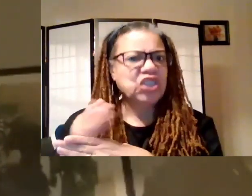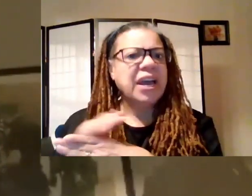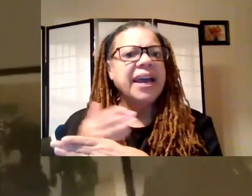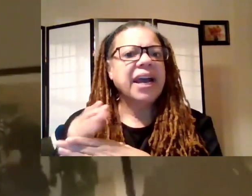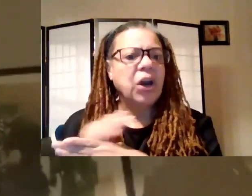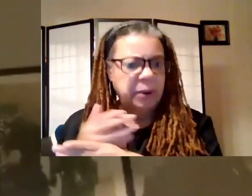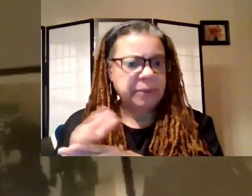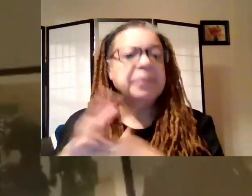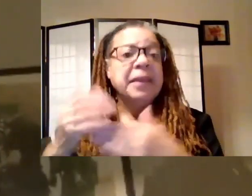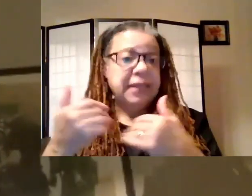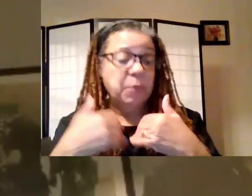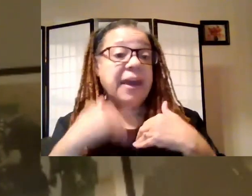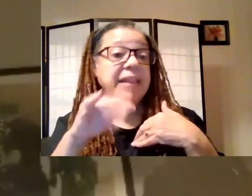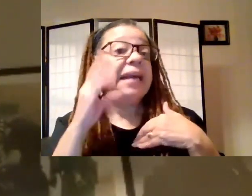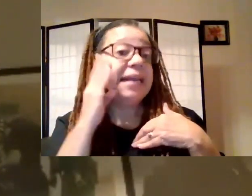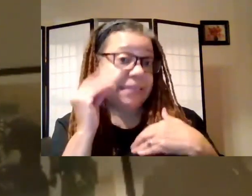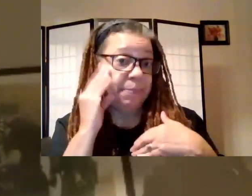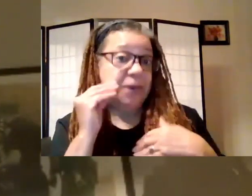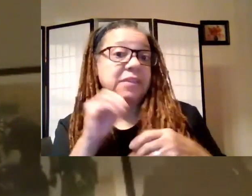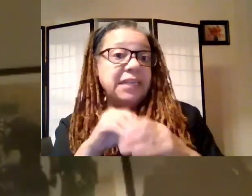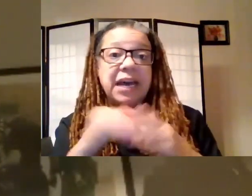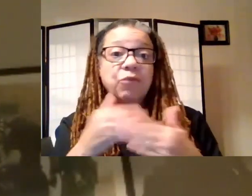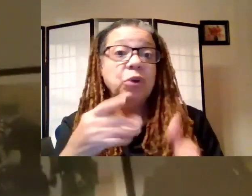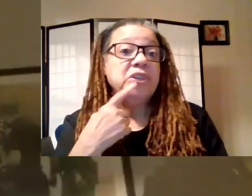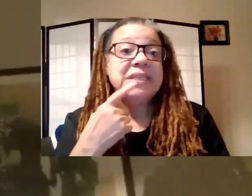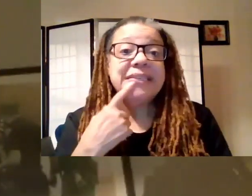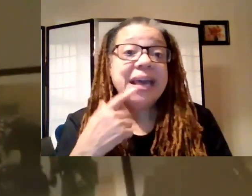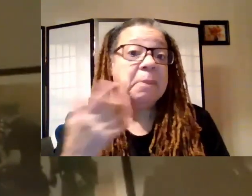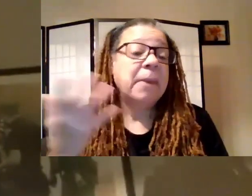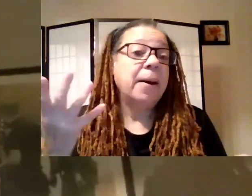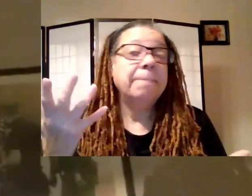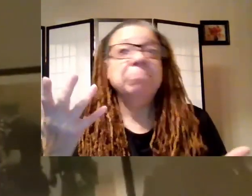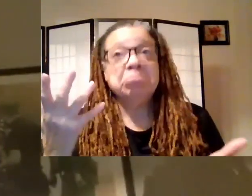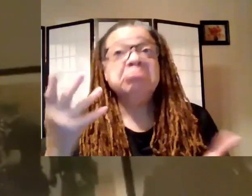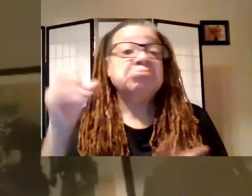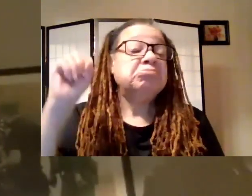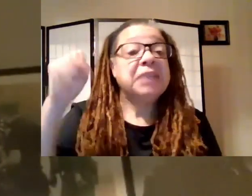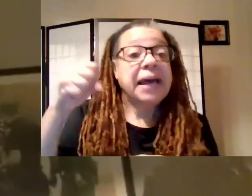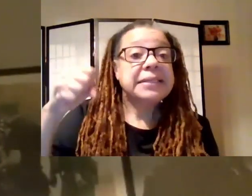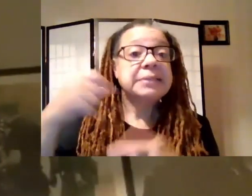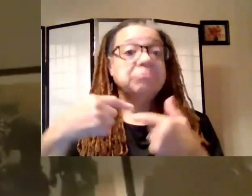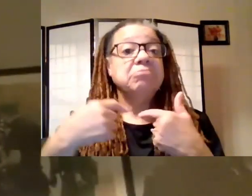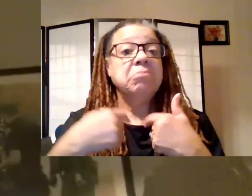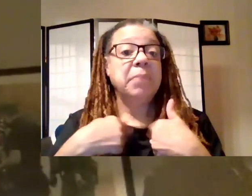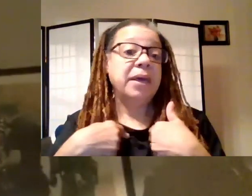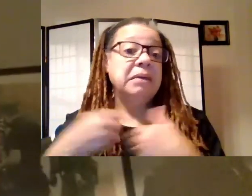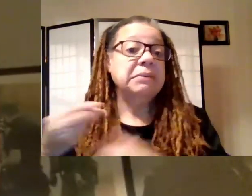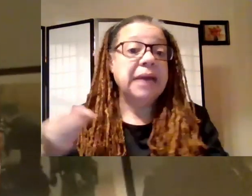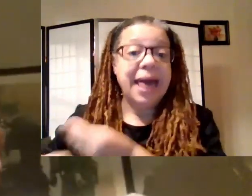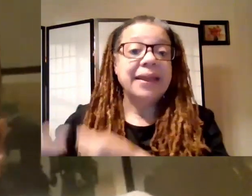if we have that experience in our room too. Just say, just let us know in the chat if you